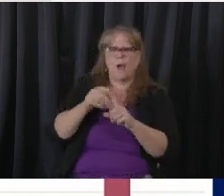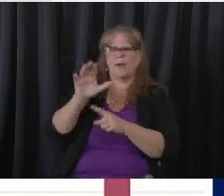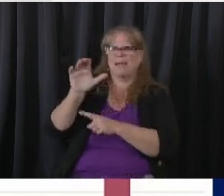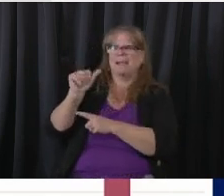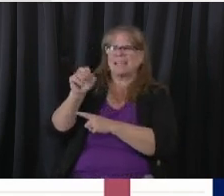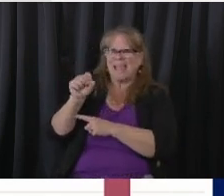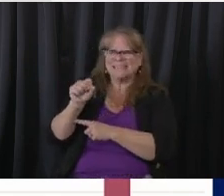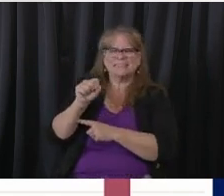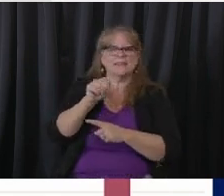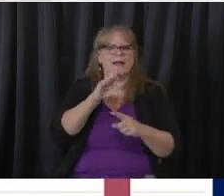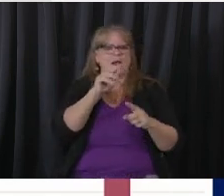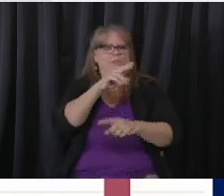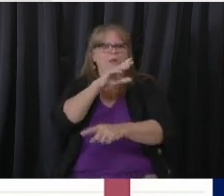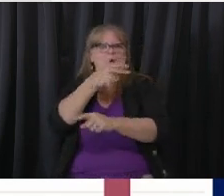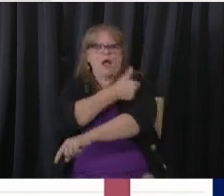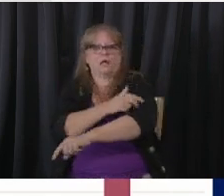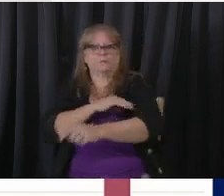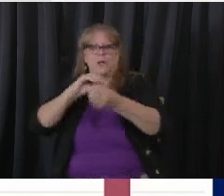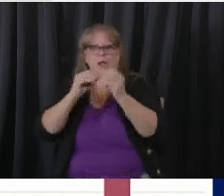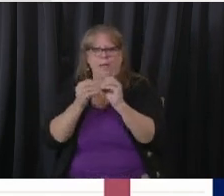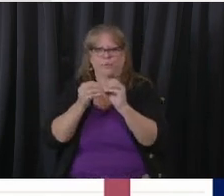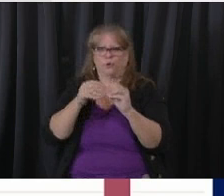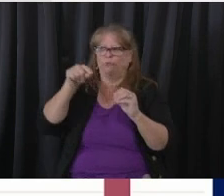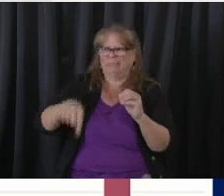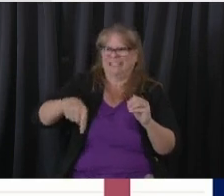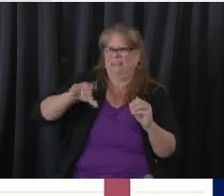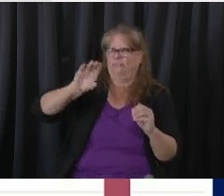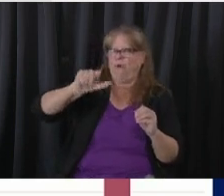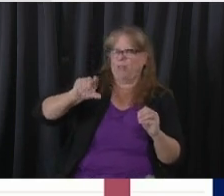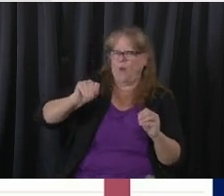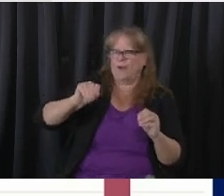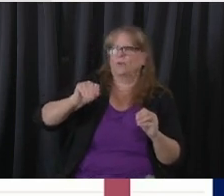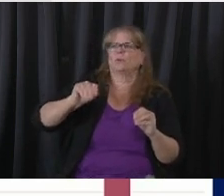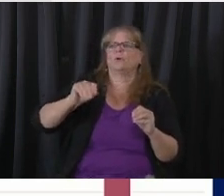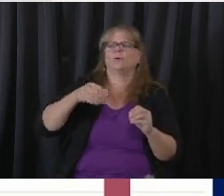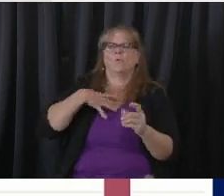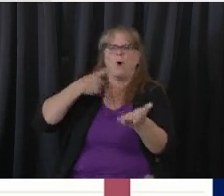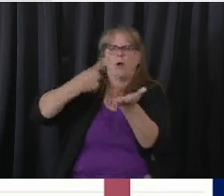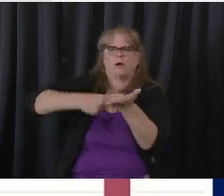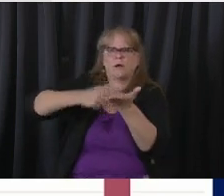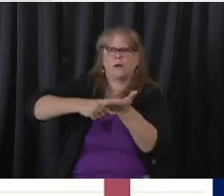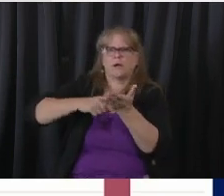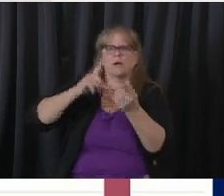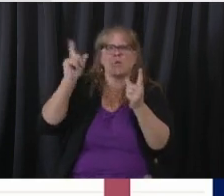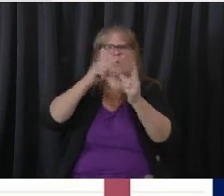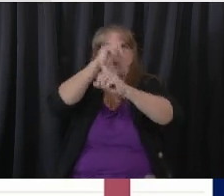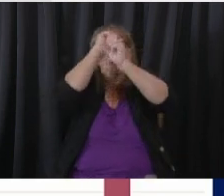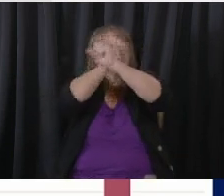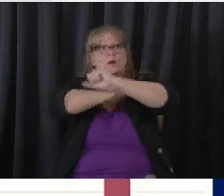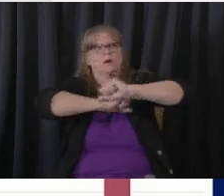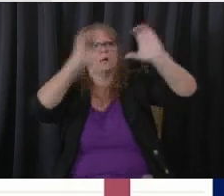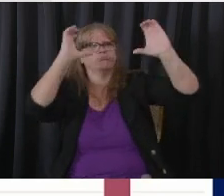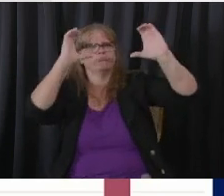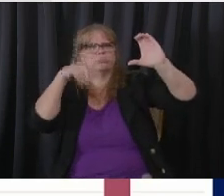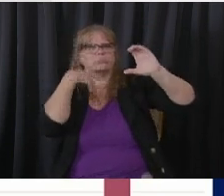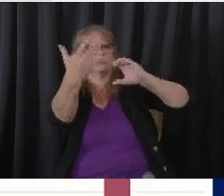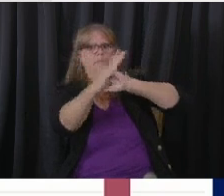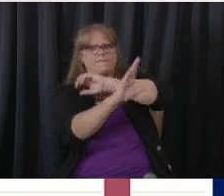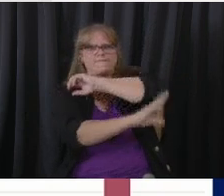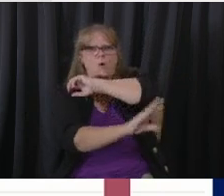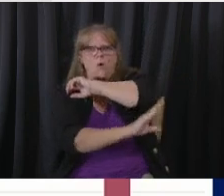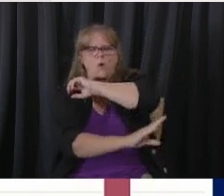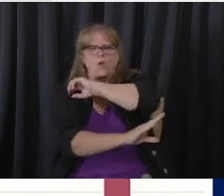time talking about projections for the fall and winter, including talking about how disease levels in the next couple of weeks will